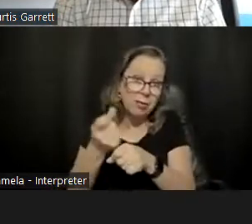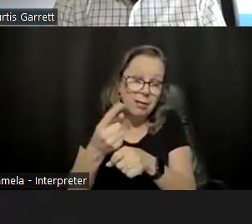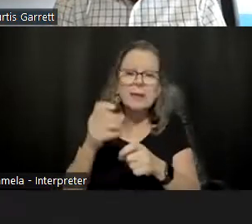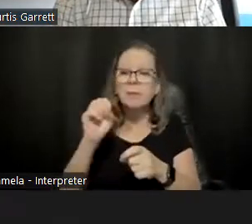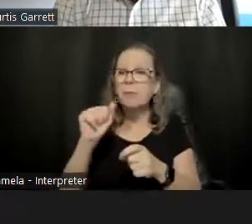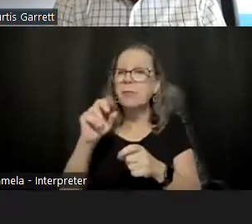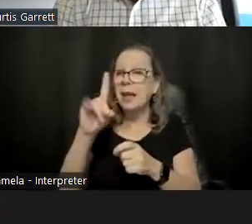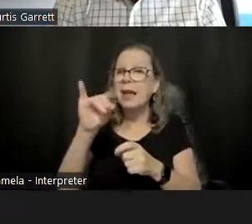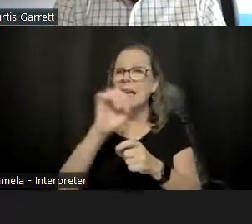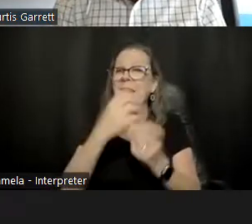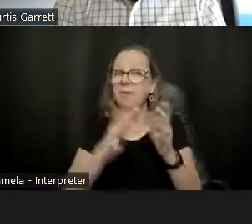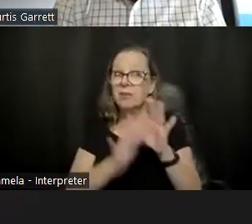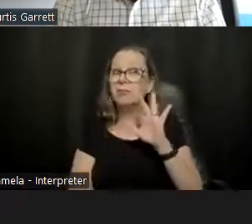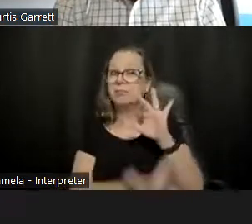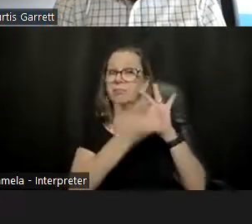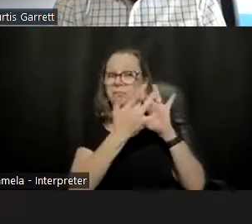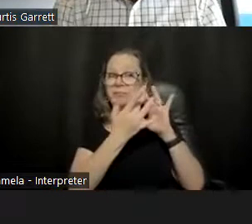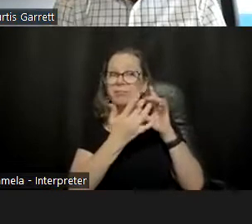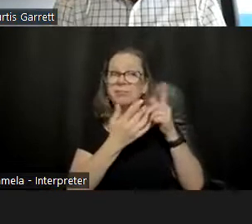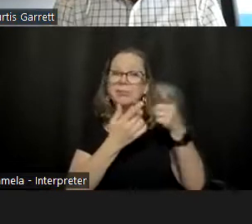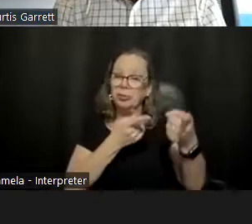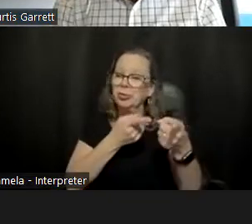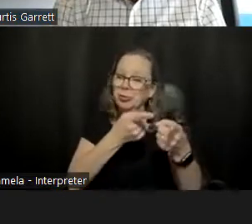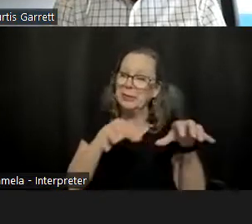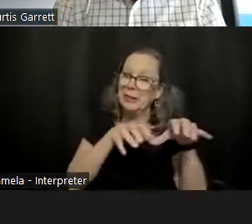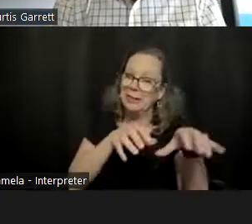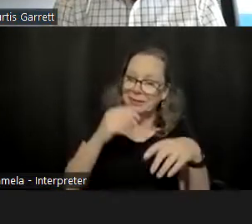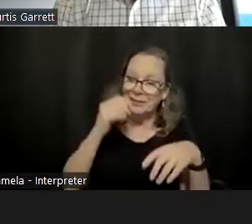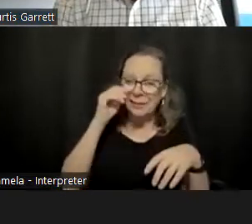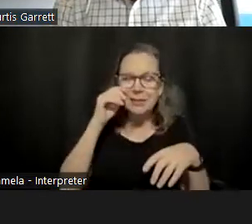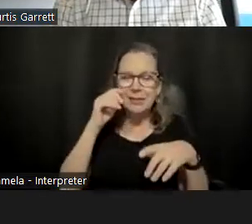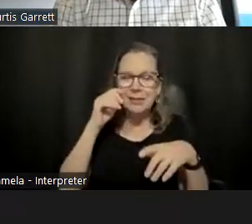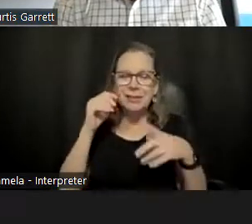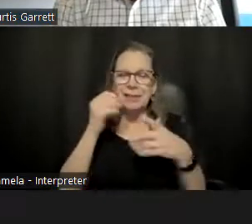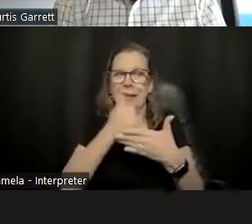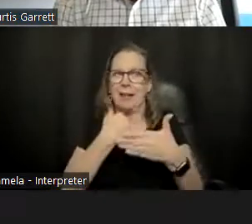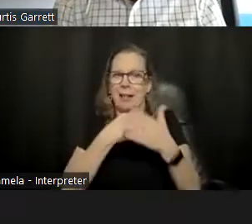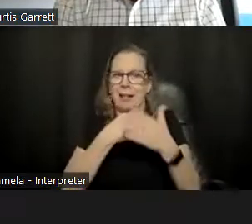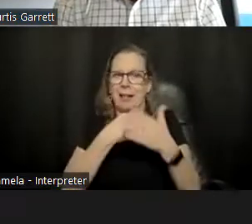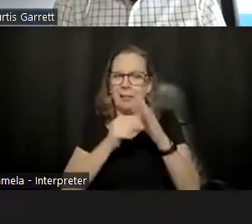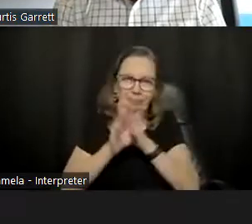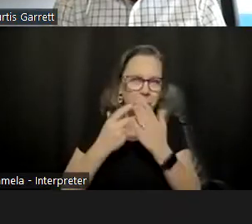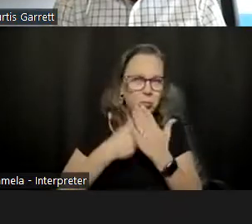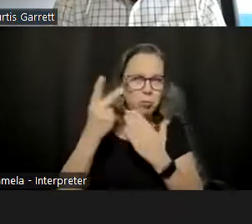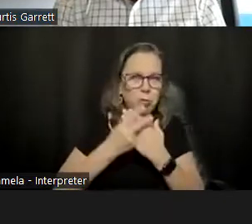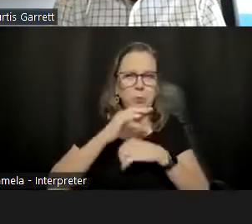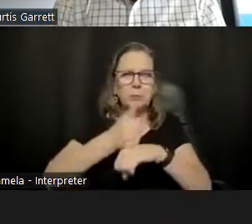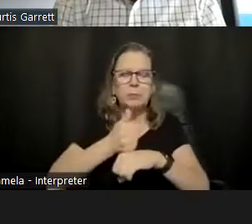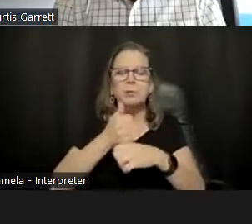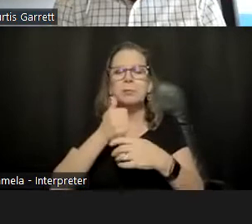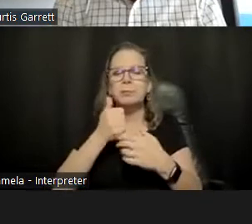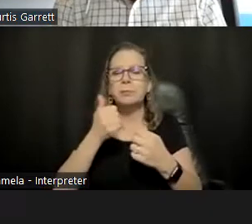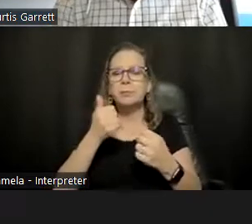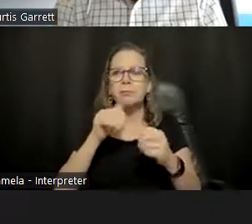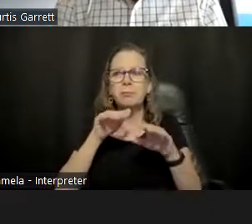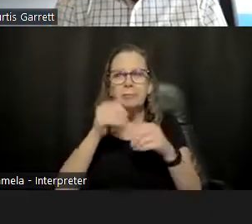had reached out like she does and how she's built this program with us to remind all of our whole